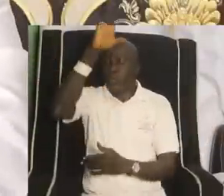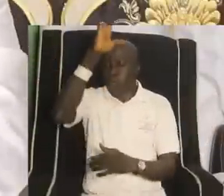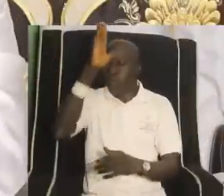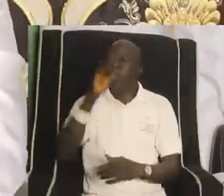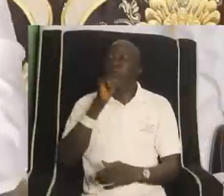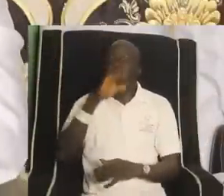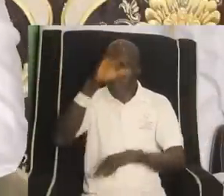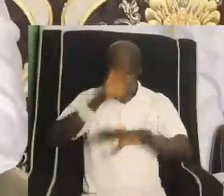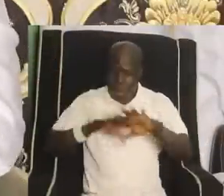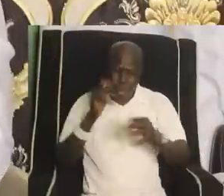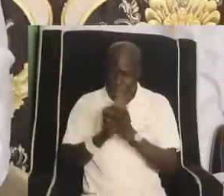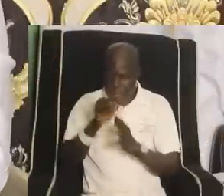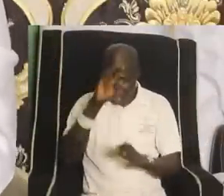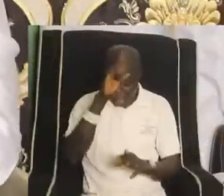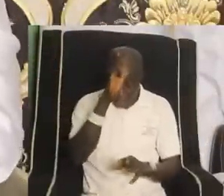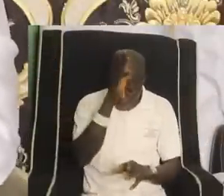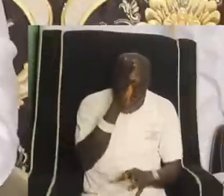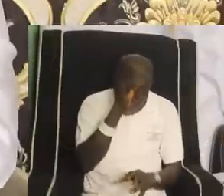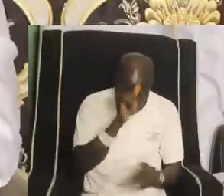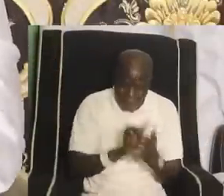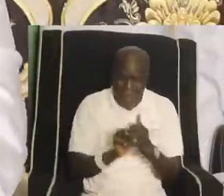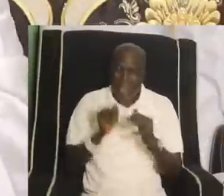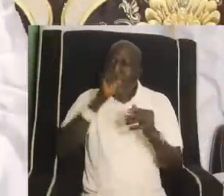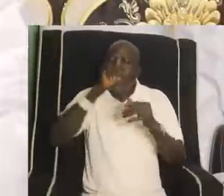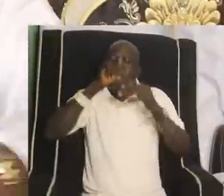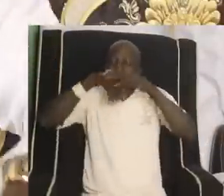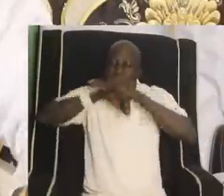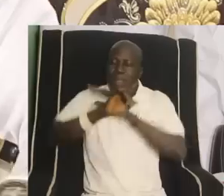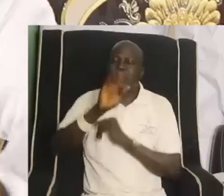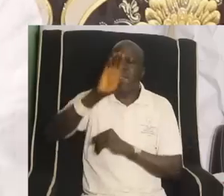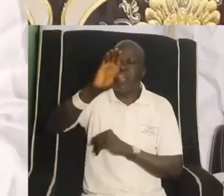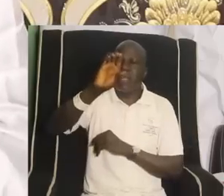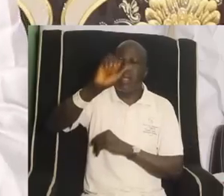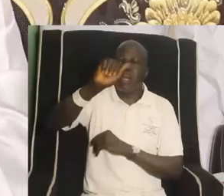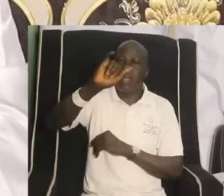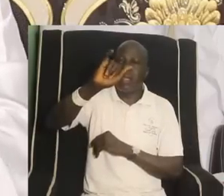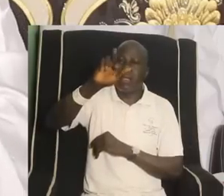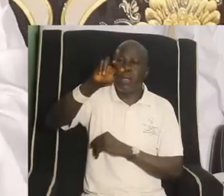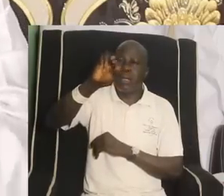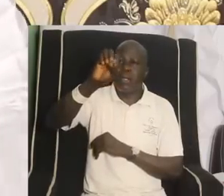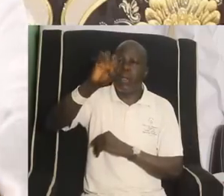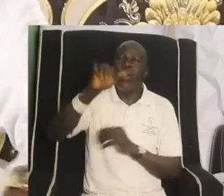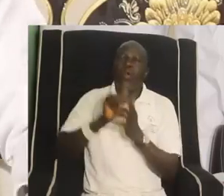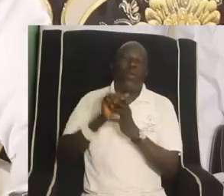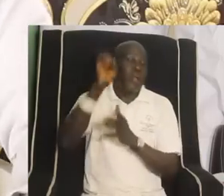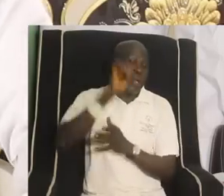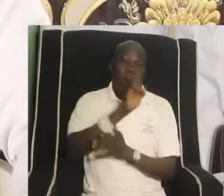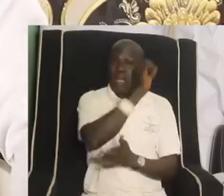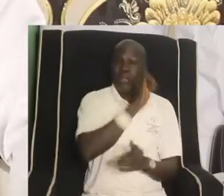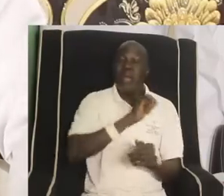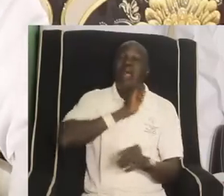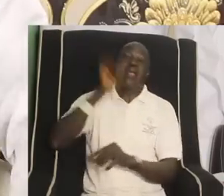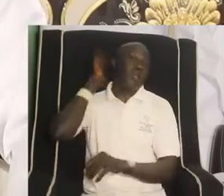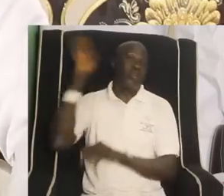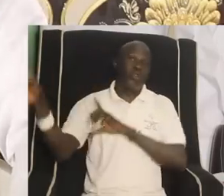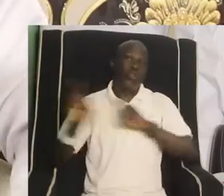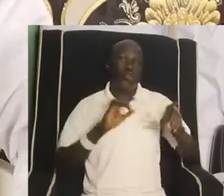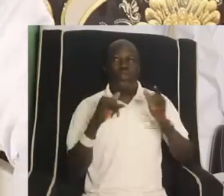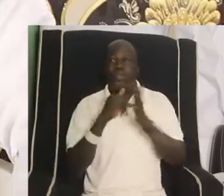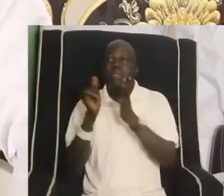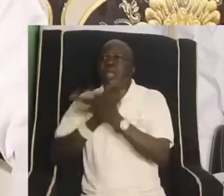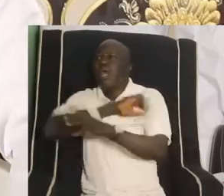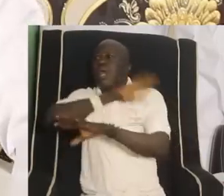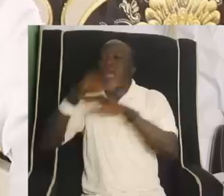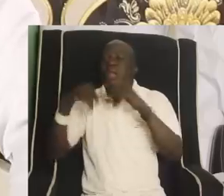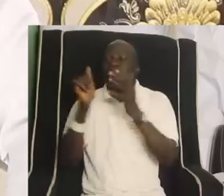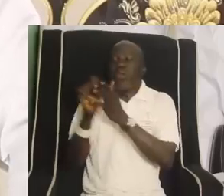pe me daddy. A woman called me and said daddy. Oh no, wa ne Cairo. She says she lives in Cairo. No, she first said to. How should do it? Only tori pe I